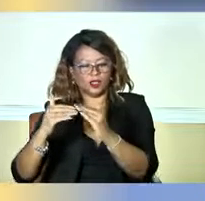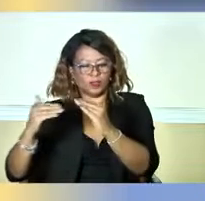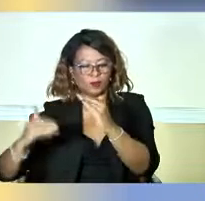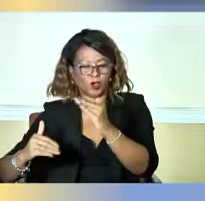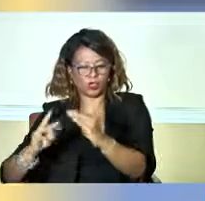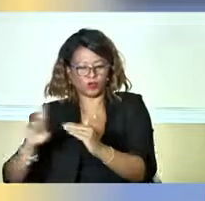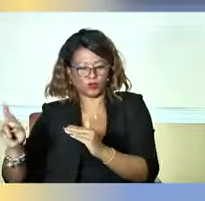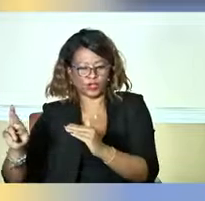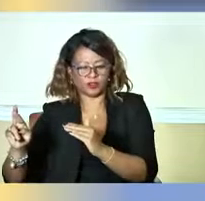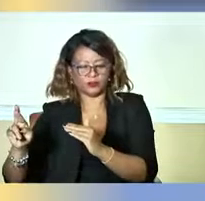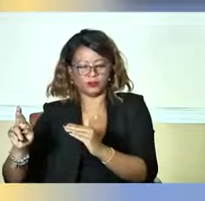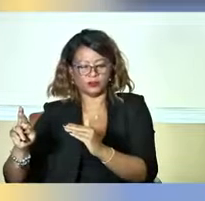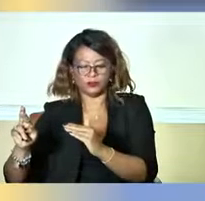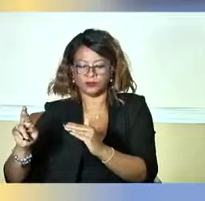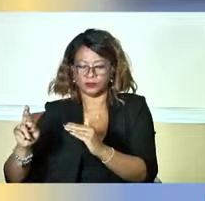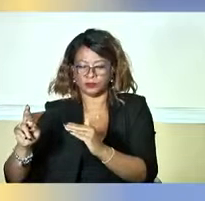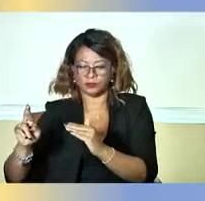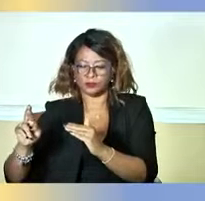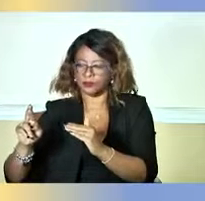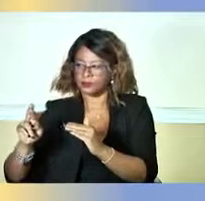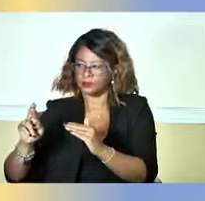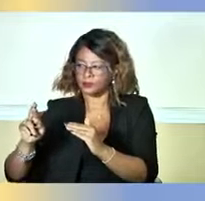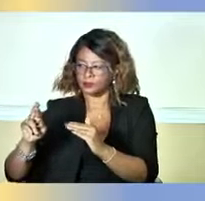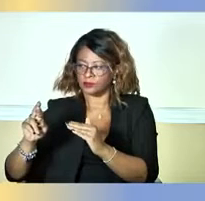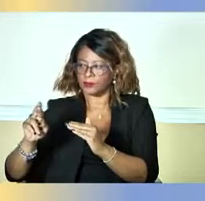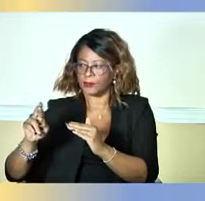bottom right of your screen.